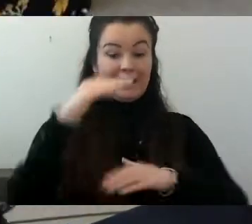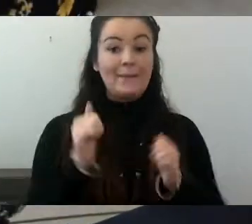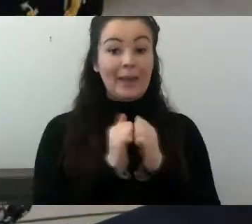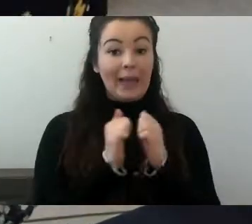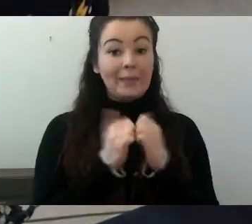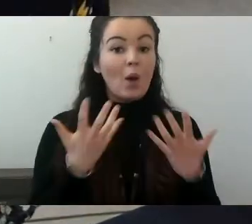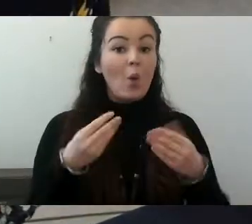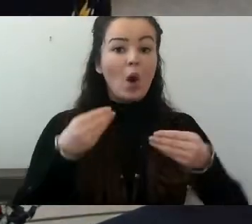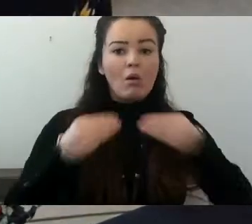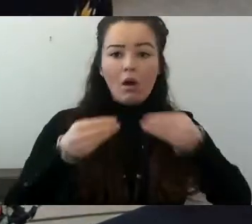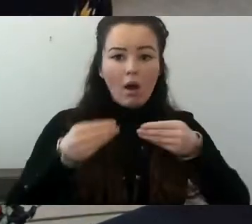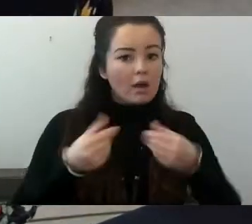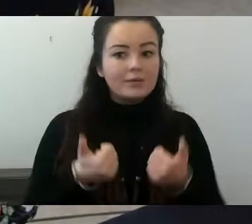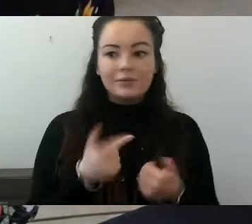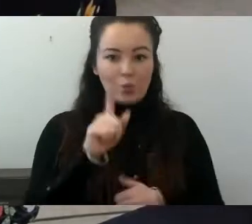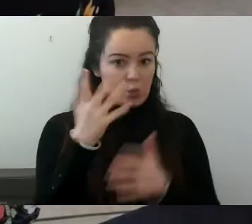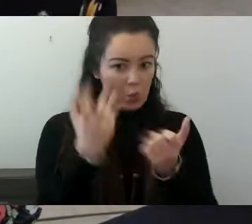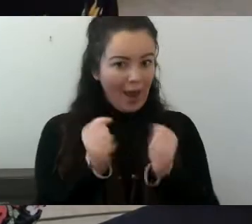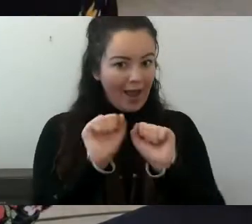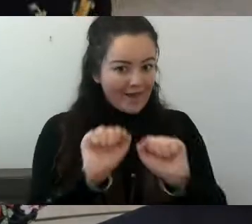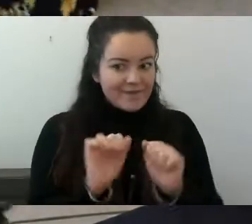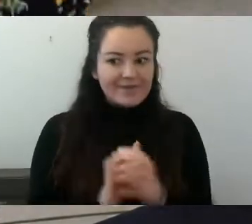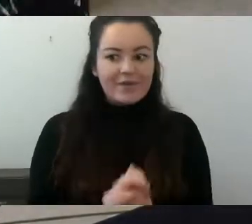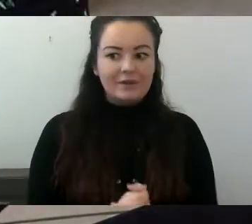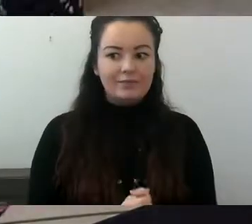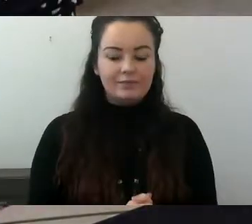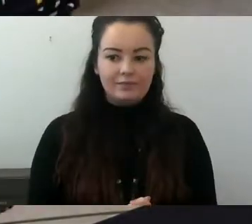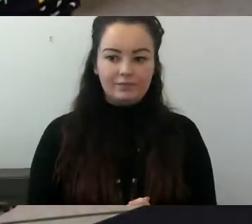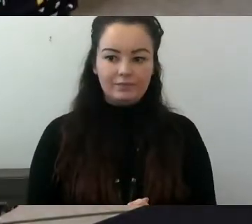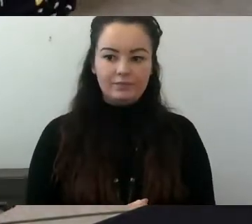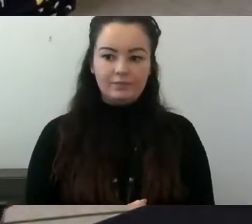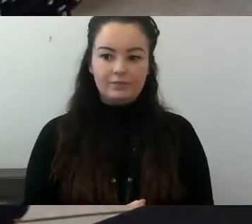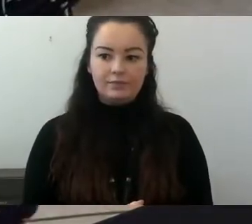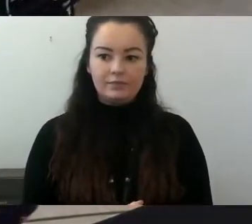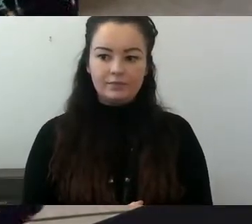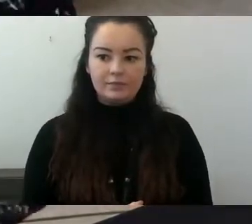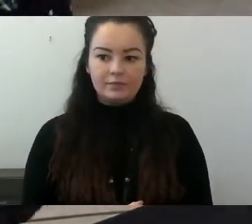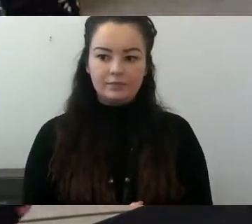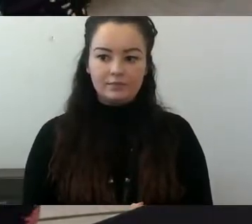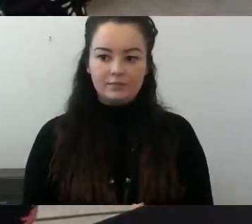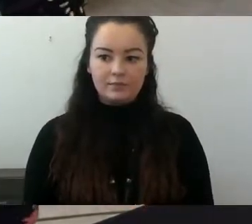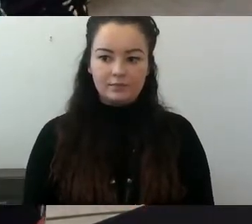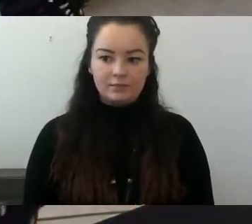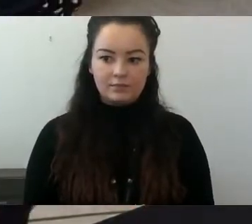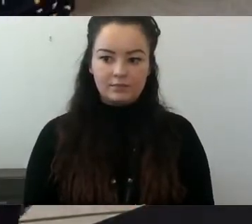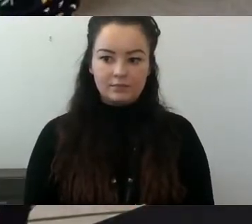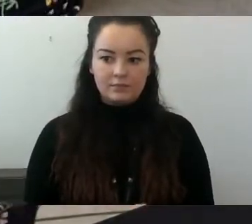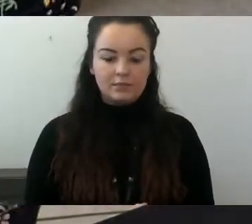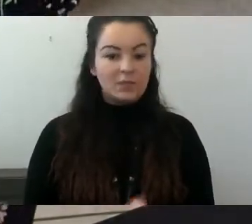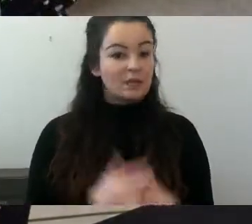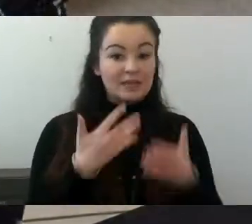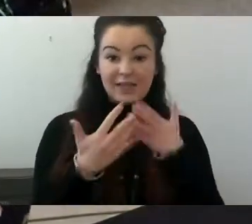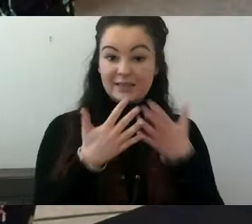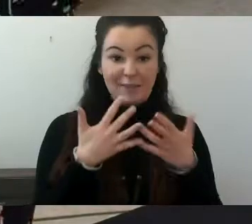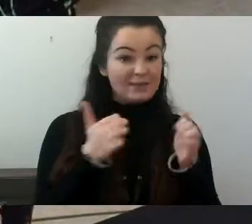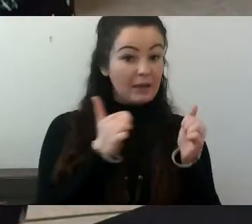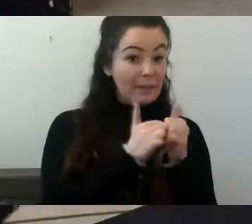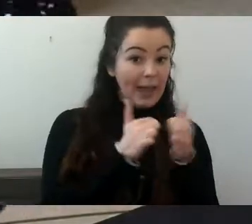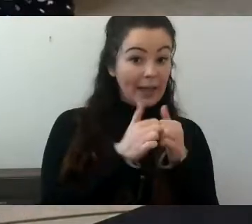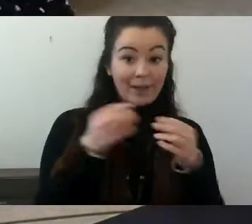or cardboard, whatever you've got will work for this, paper or